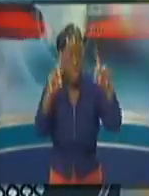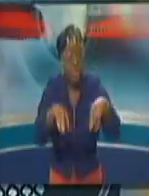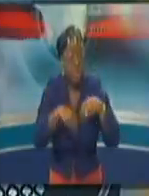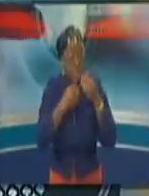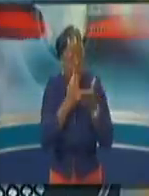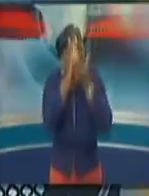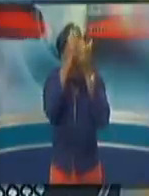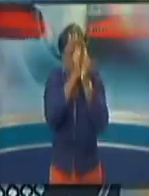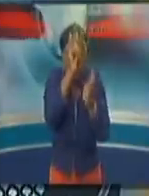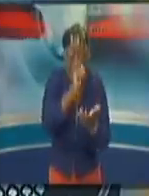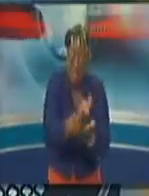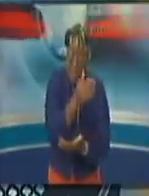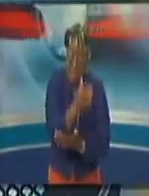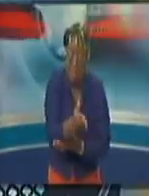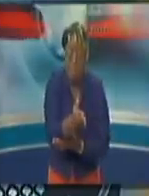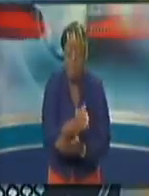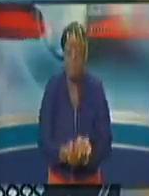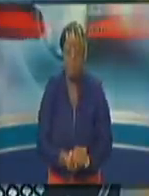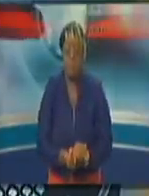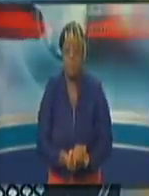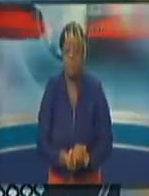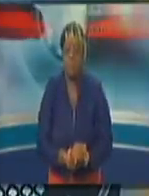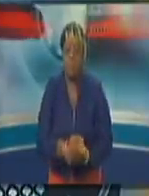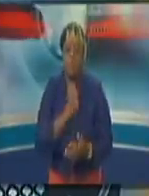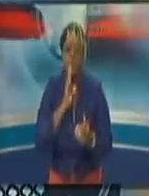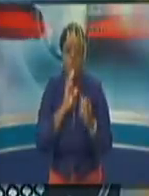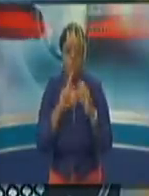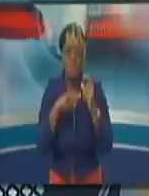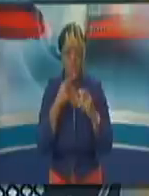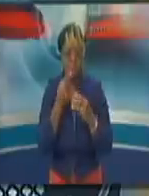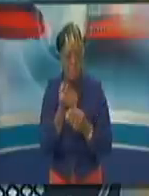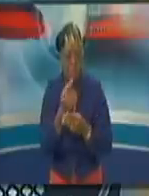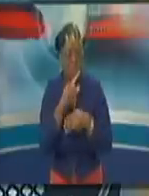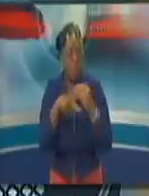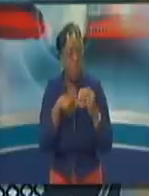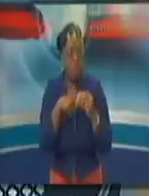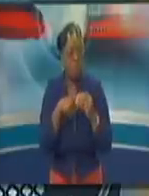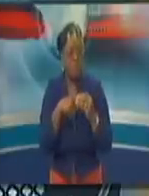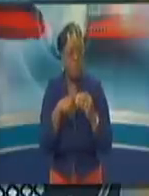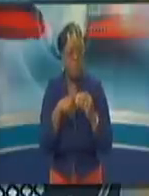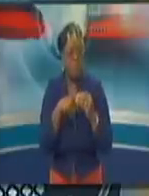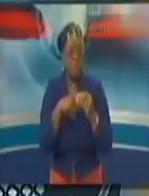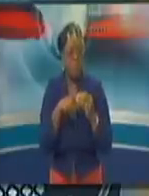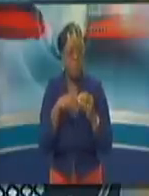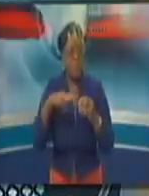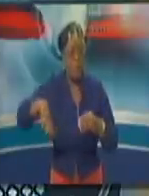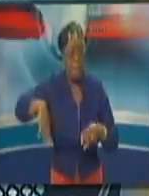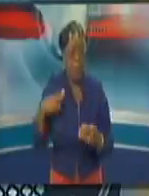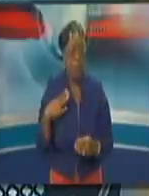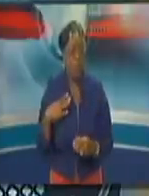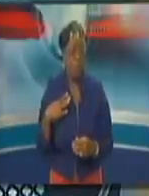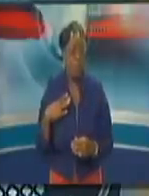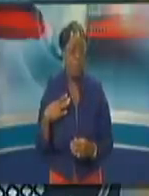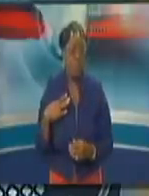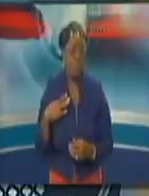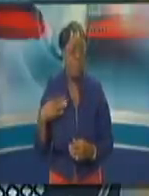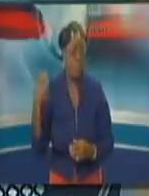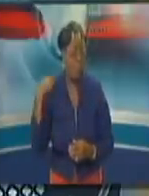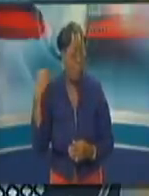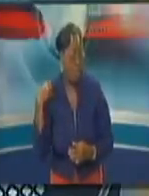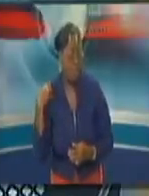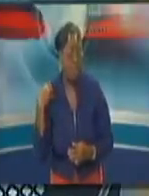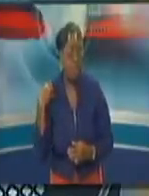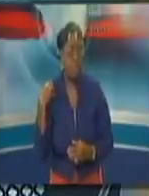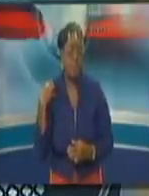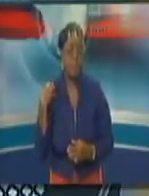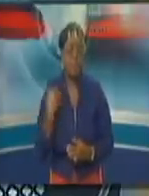that. I also want to talk a little bit to employers. Please manage the behavioral health of your staff. In other words, do